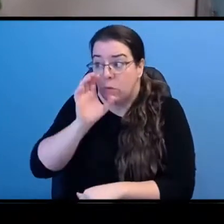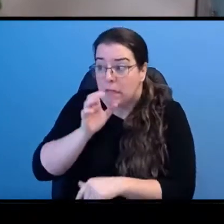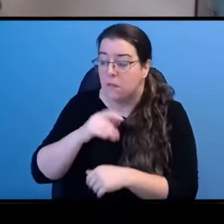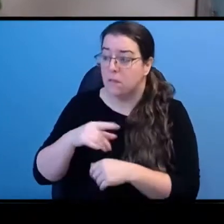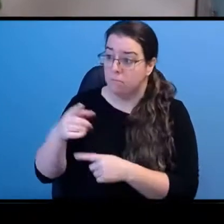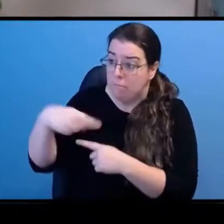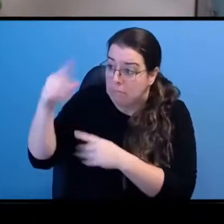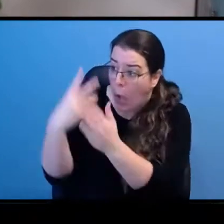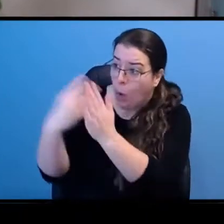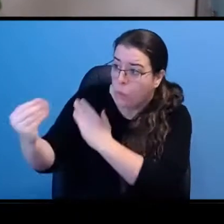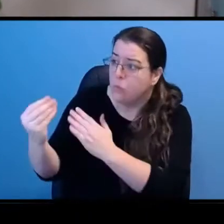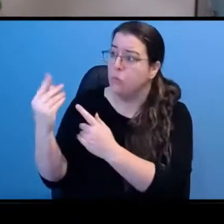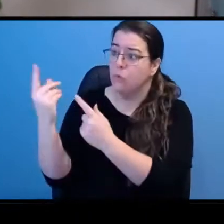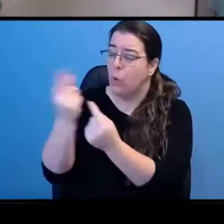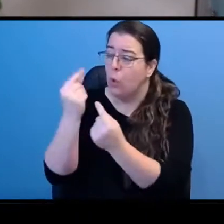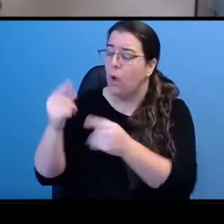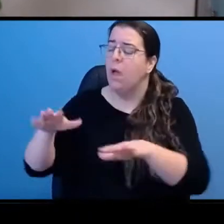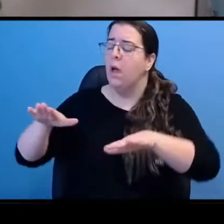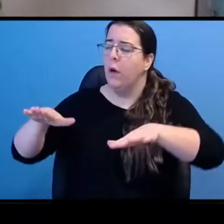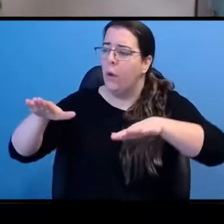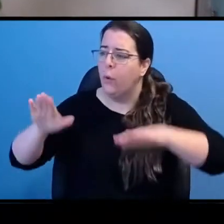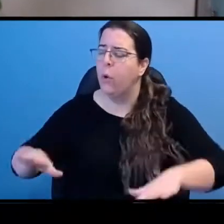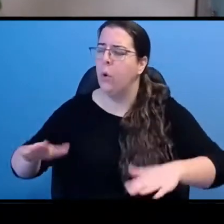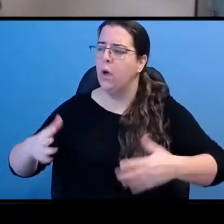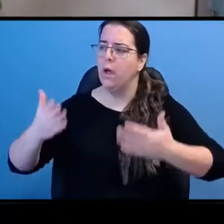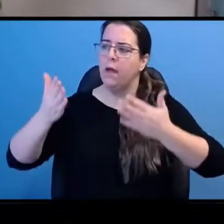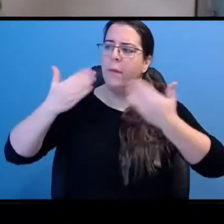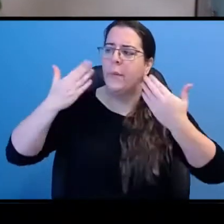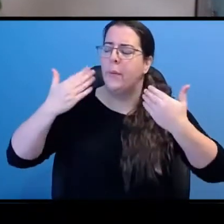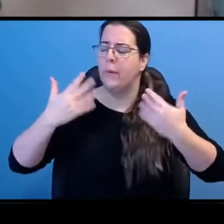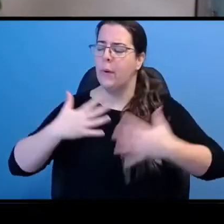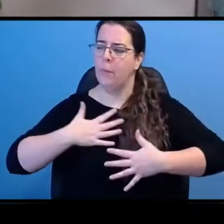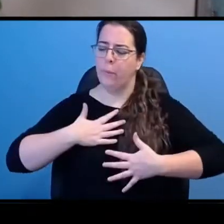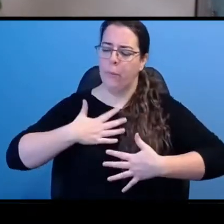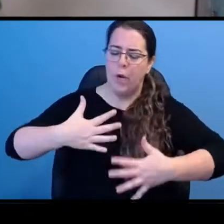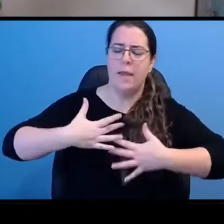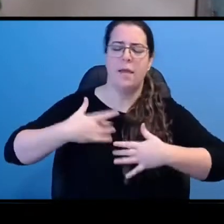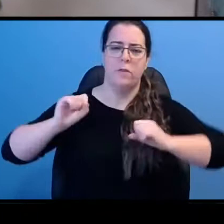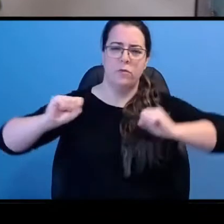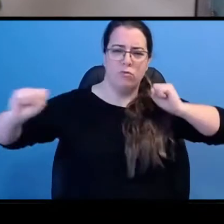outside, move your body, exercise, stretch,